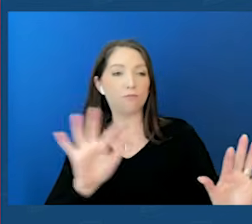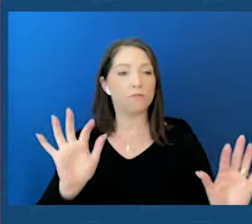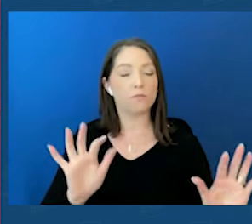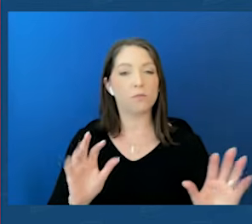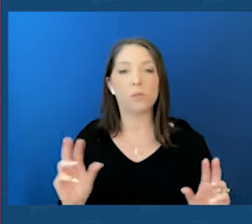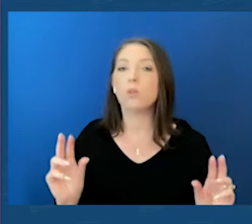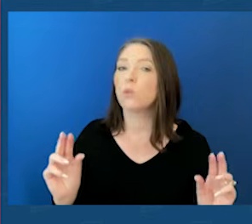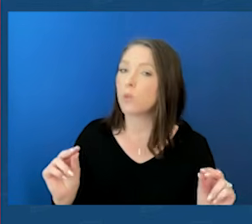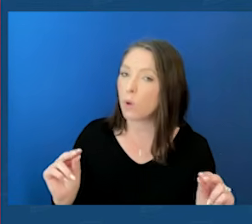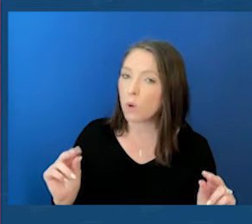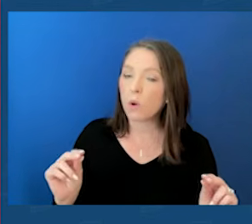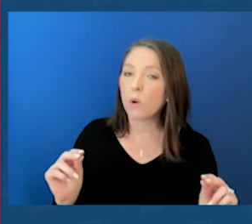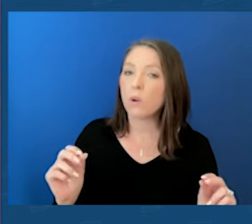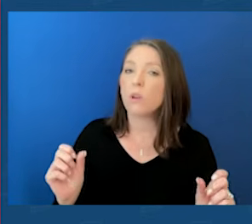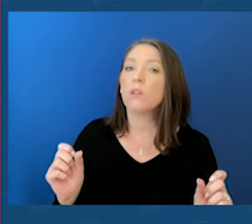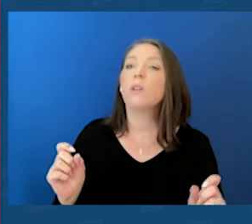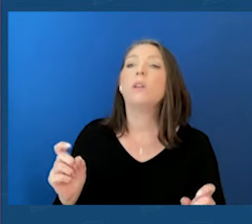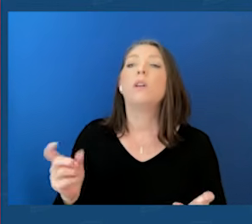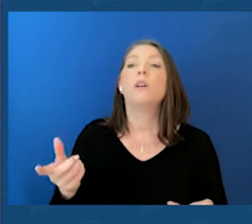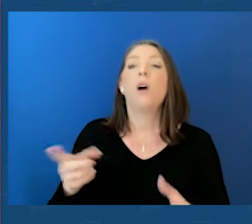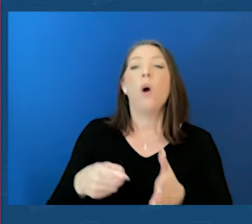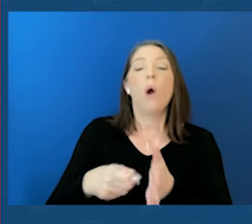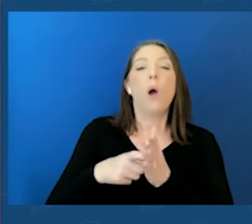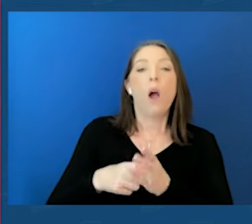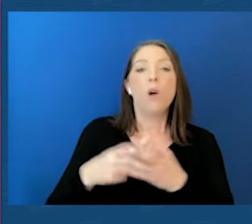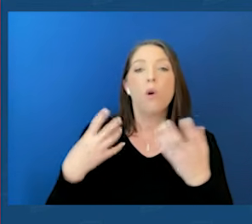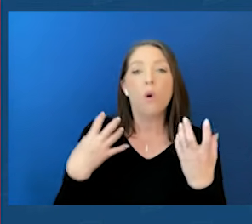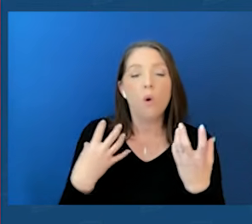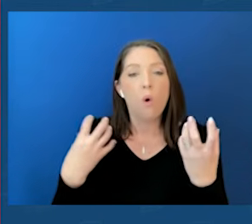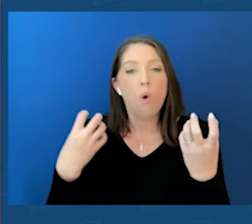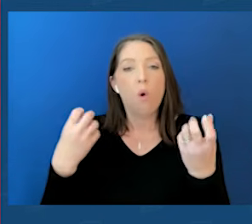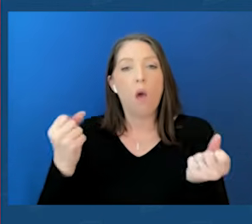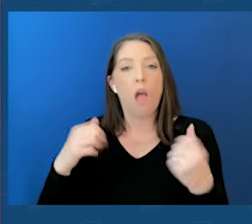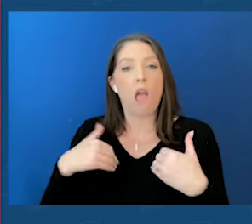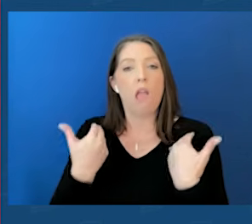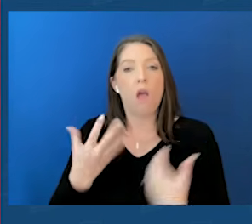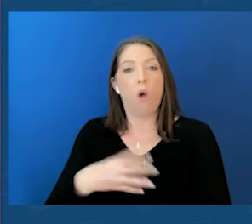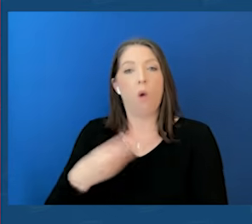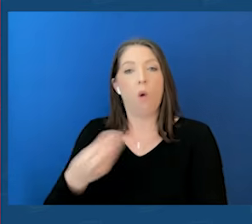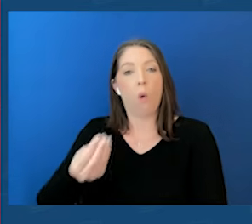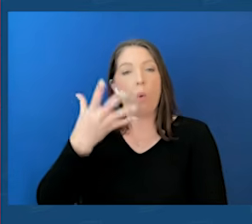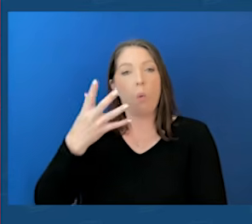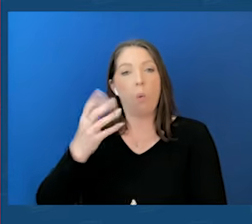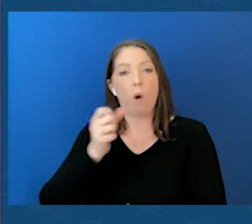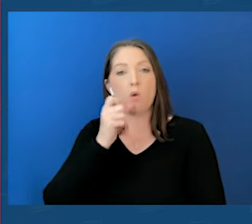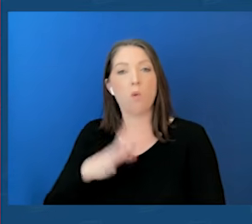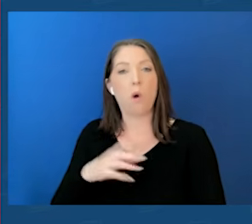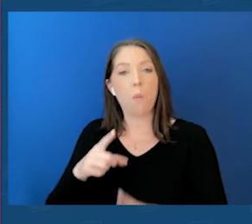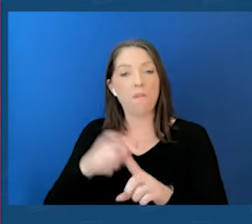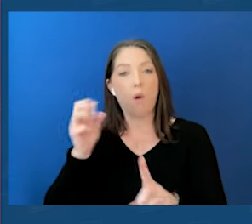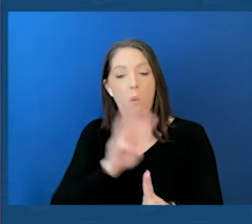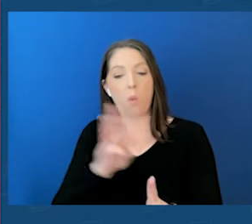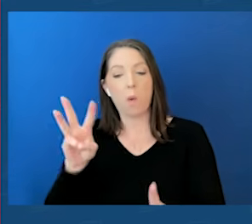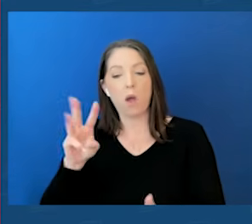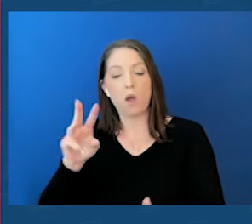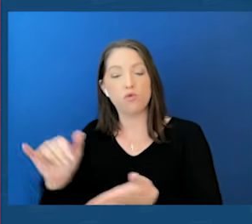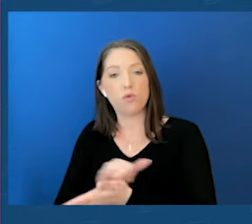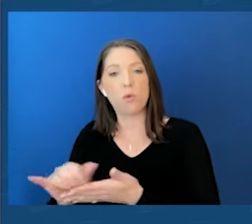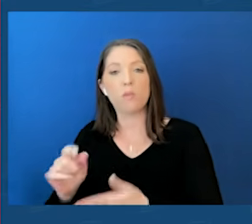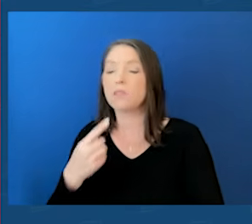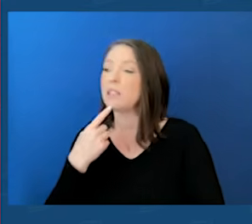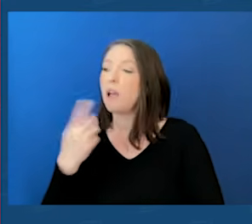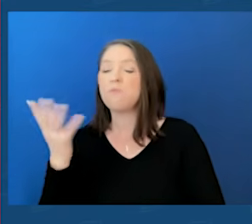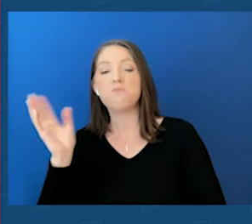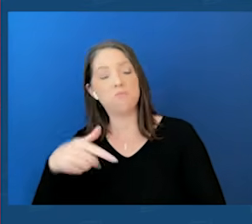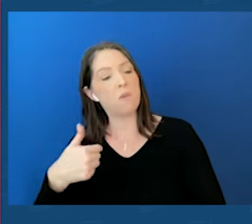a courageous young white woman from Western New York to say, I'm going to do what all the